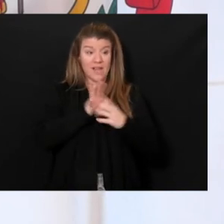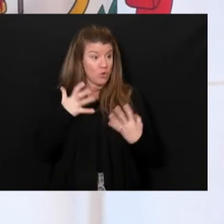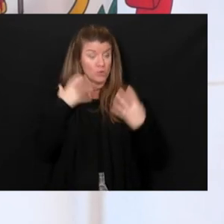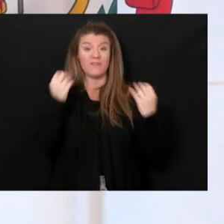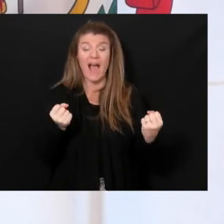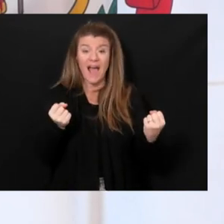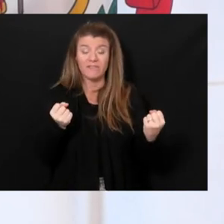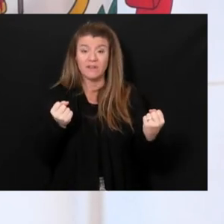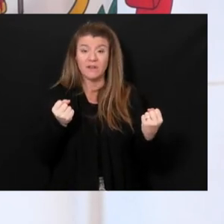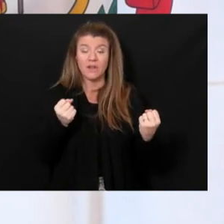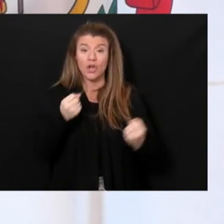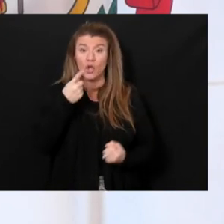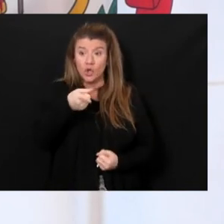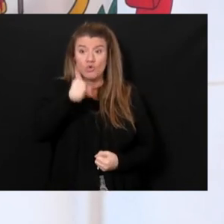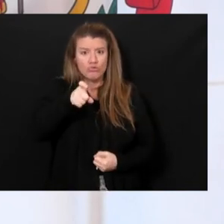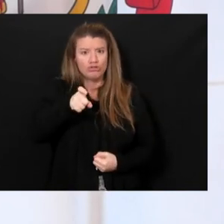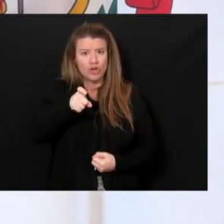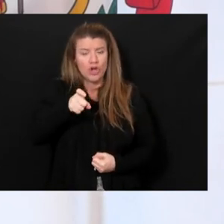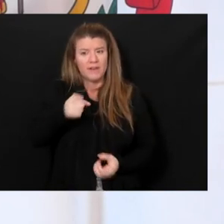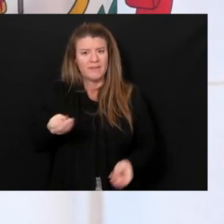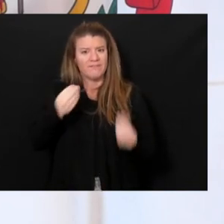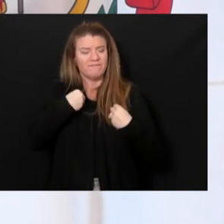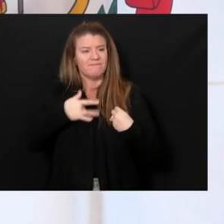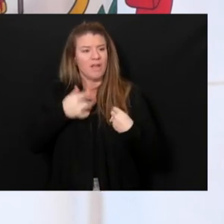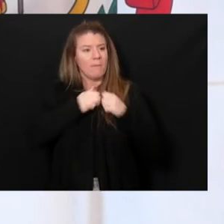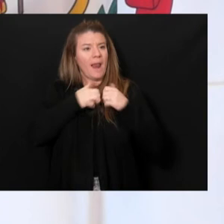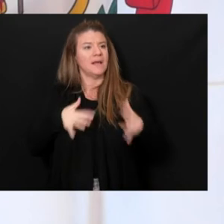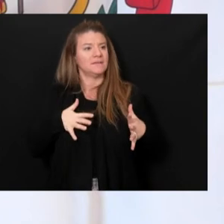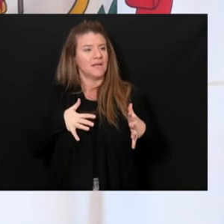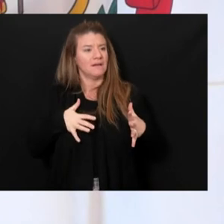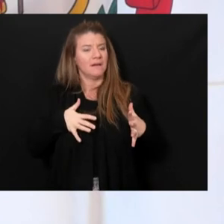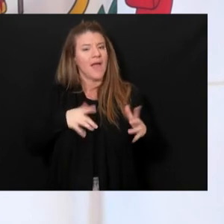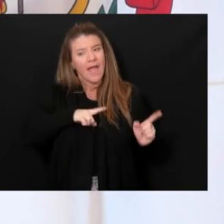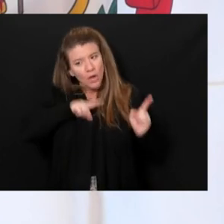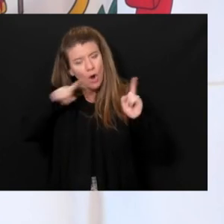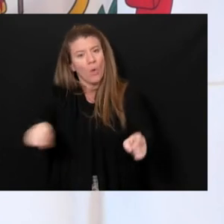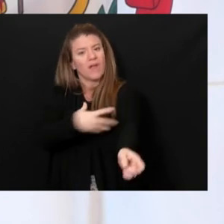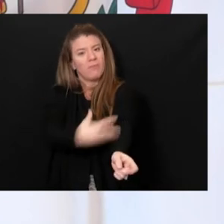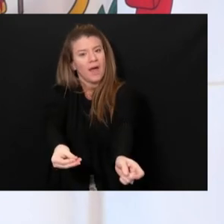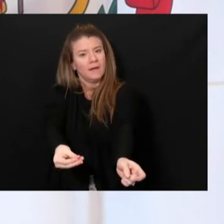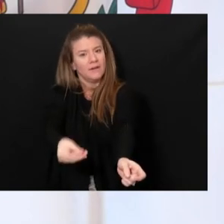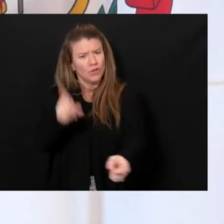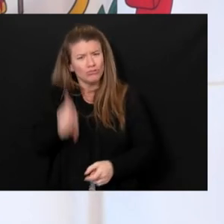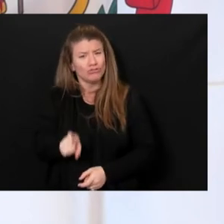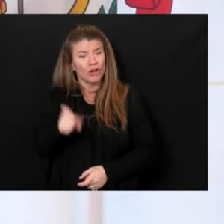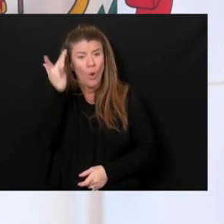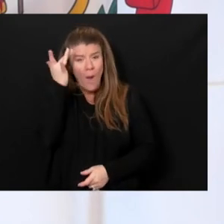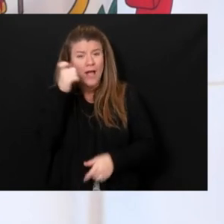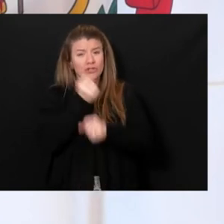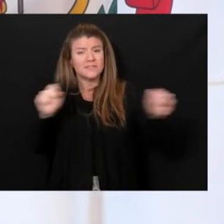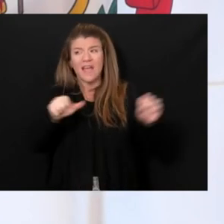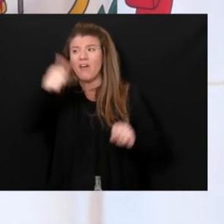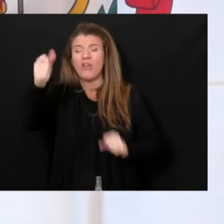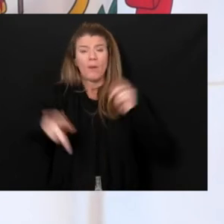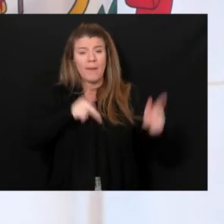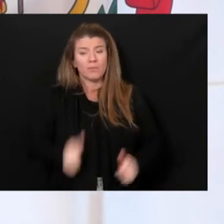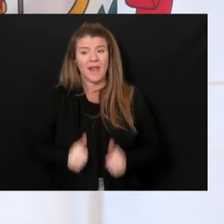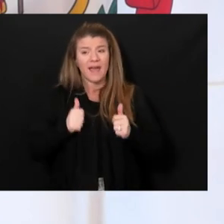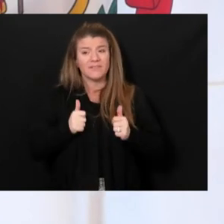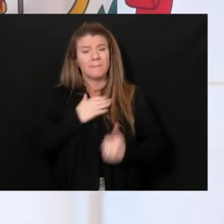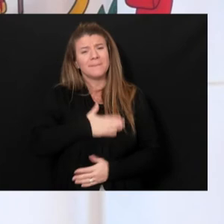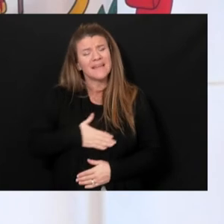a blessing that you've had bestowed upon you that we should go give blood. It can save others' lives. Please do